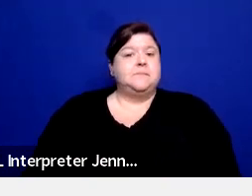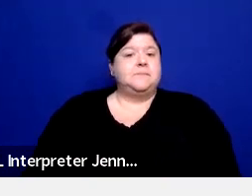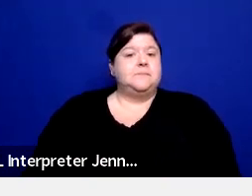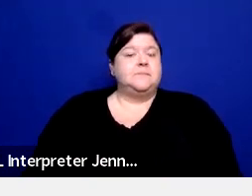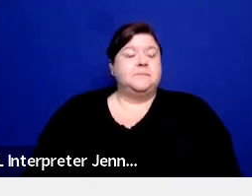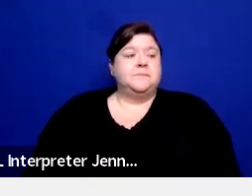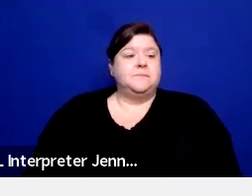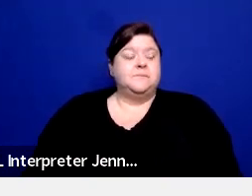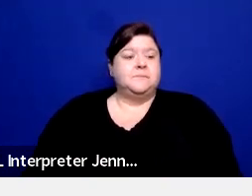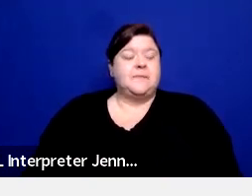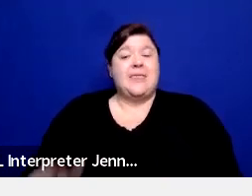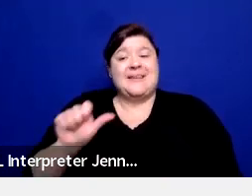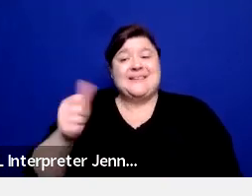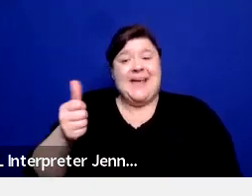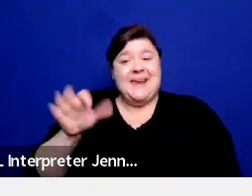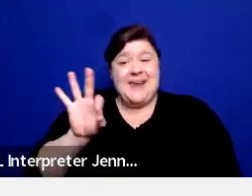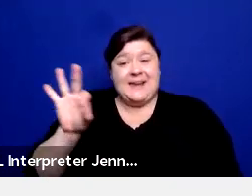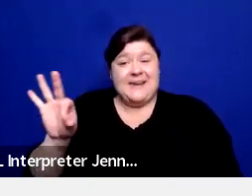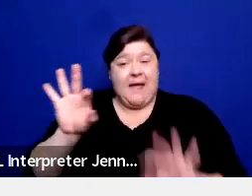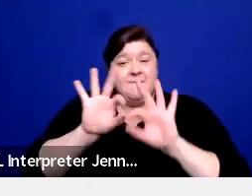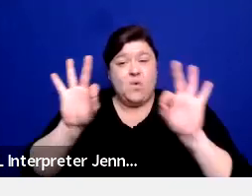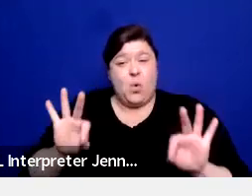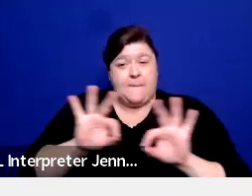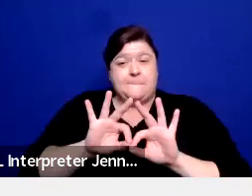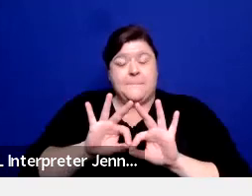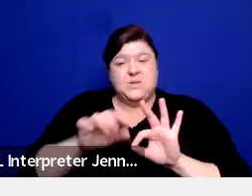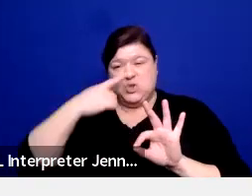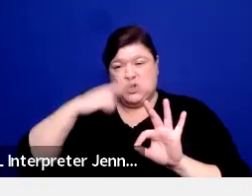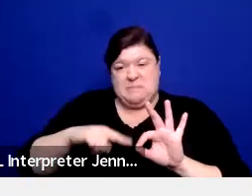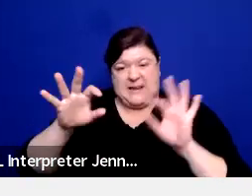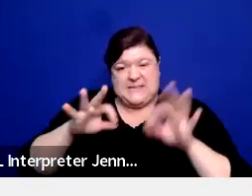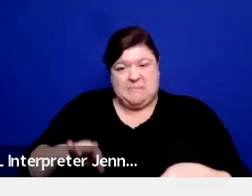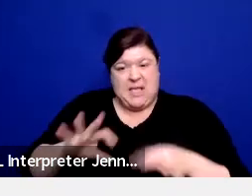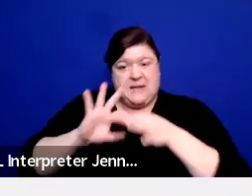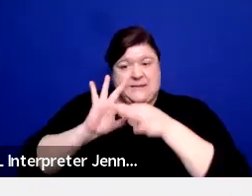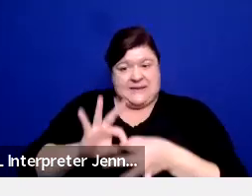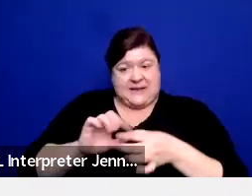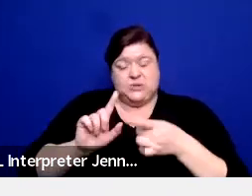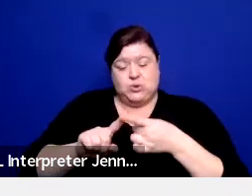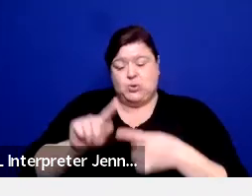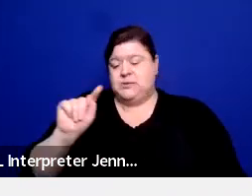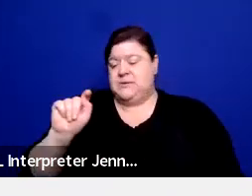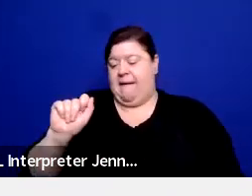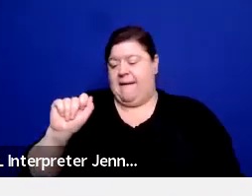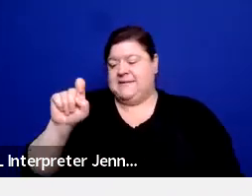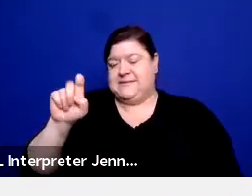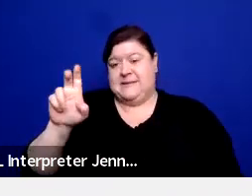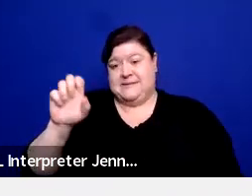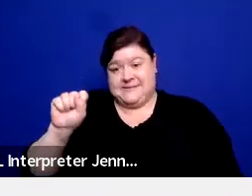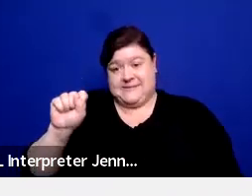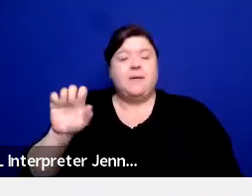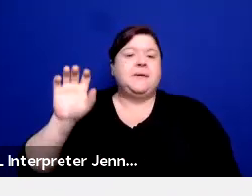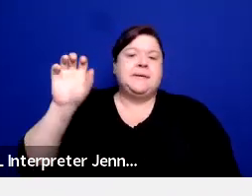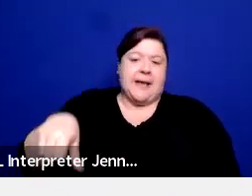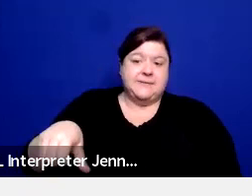The 1099, can you explain what that is in relation to their taxes? Yeah, so because